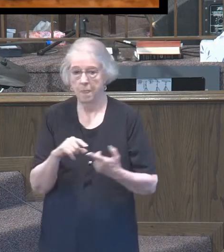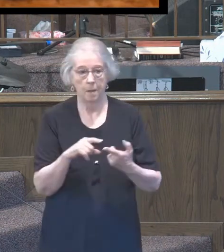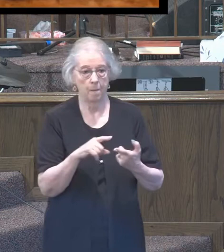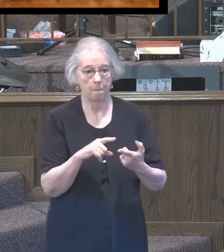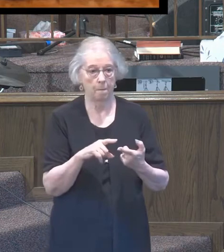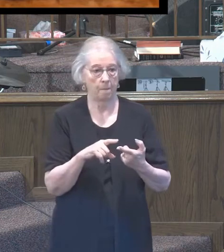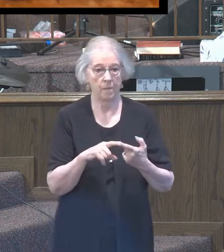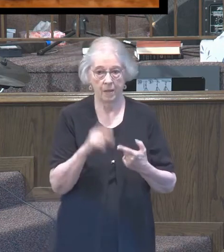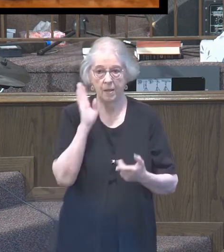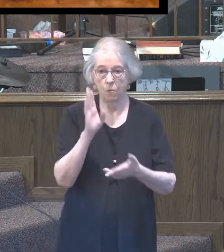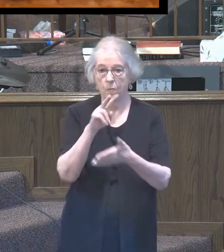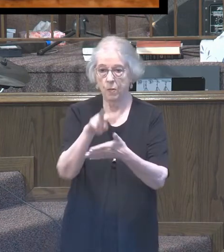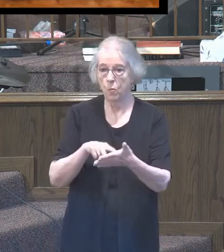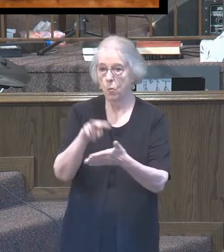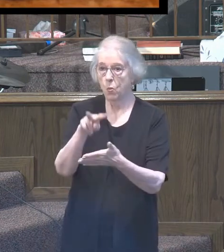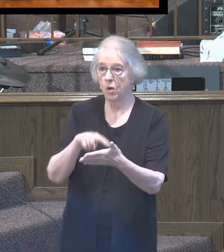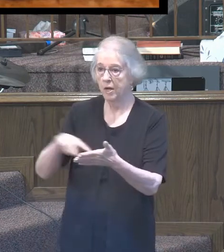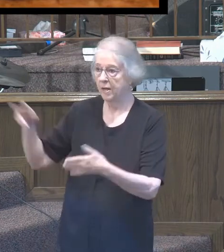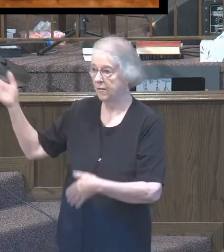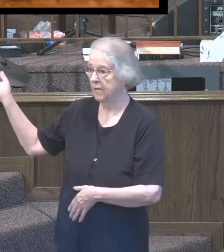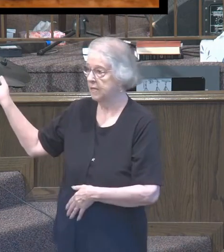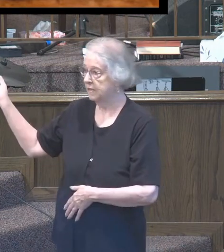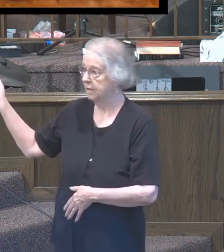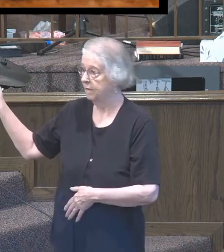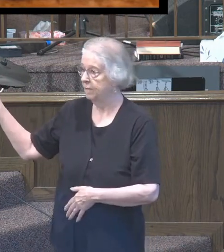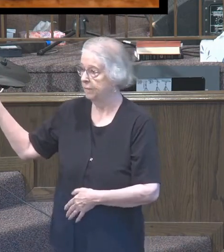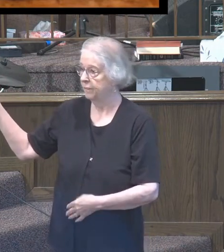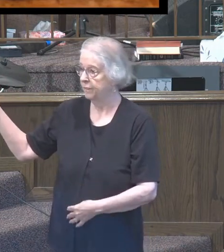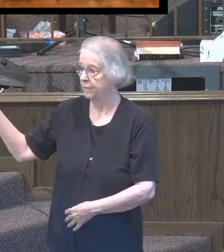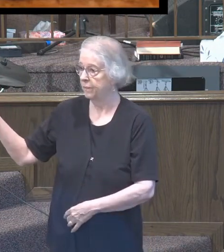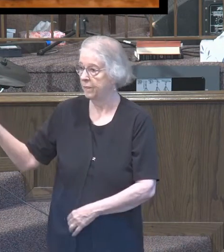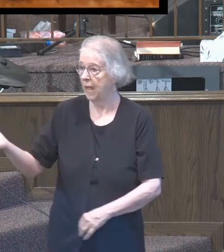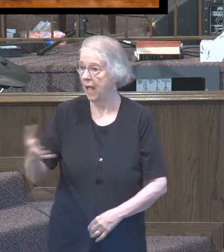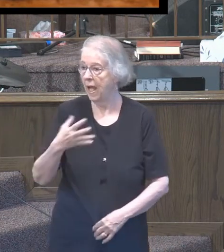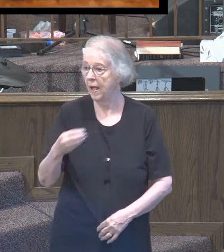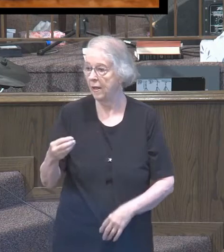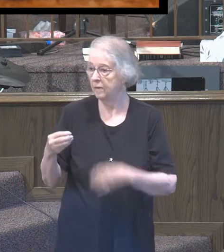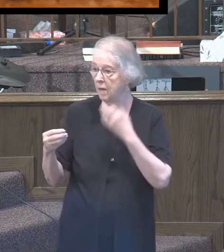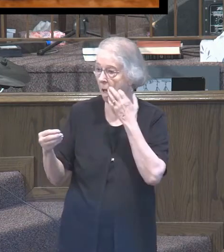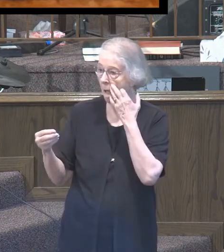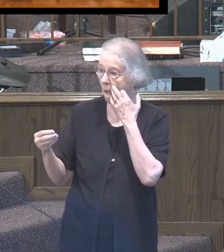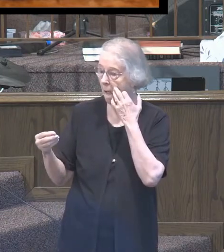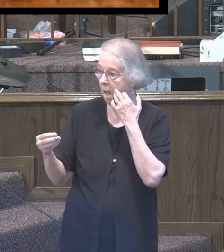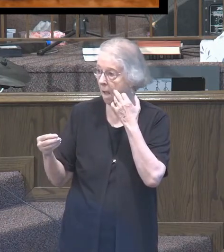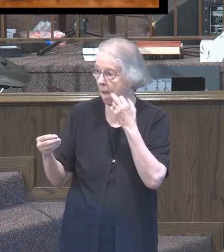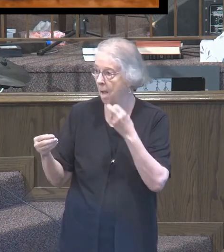I will be reading this morning from the Message, and the what I handed you is the